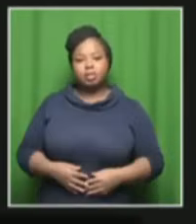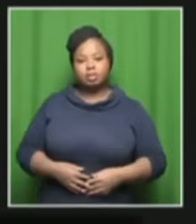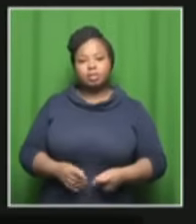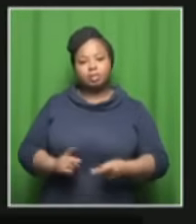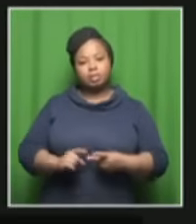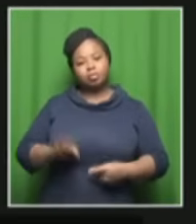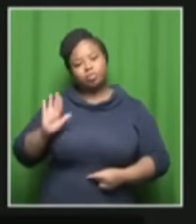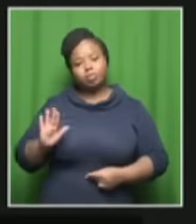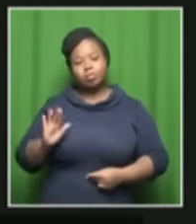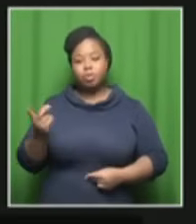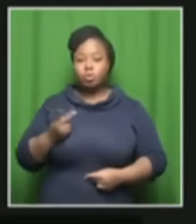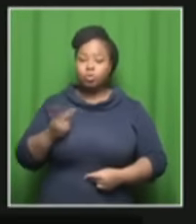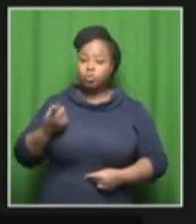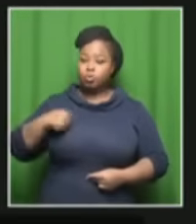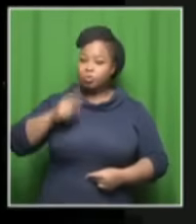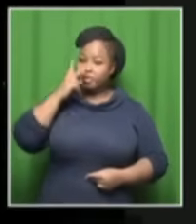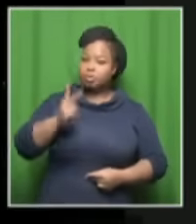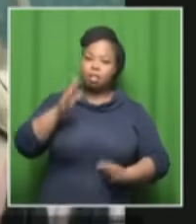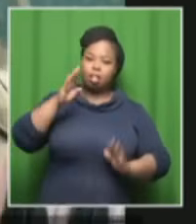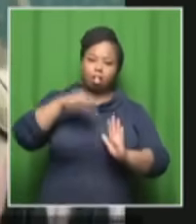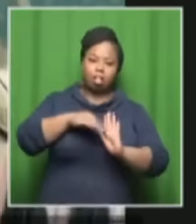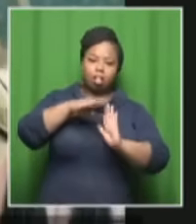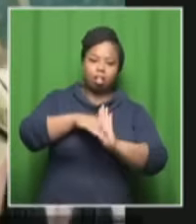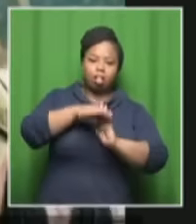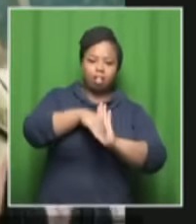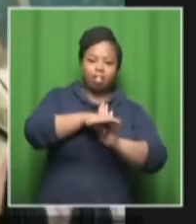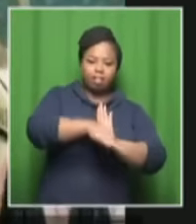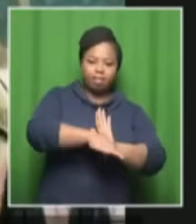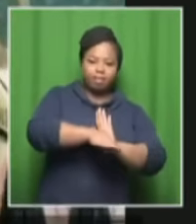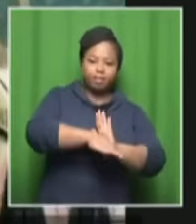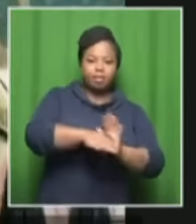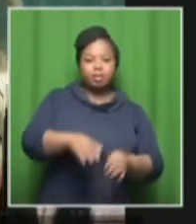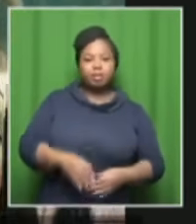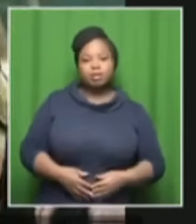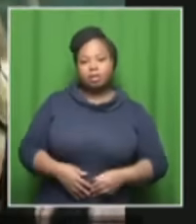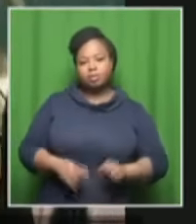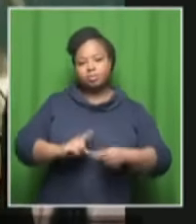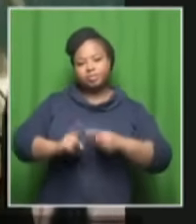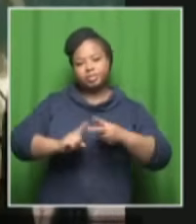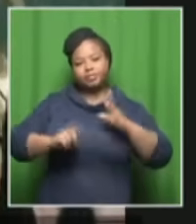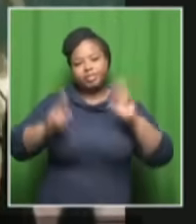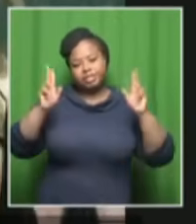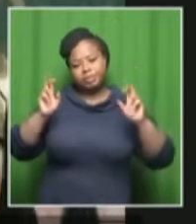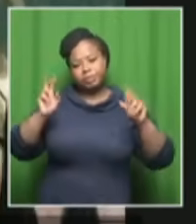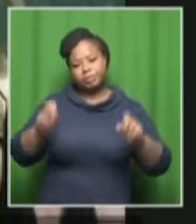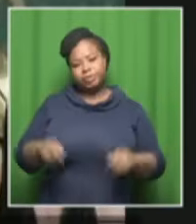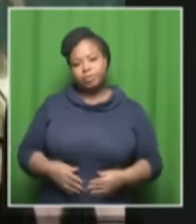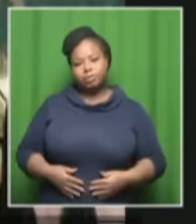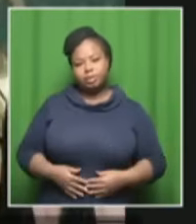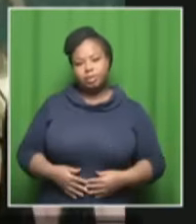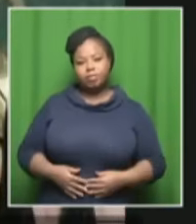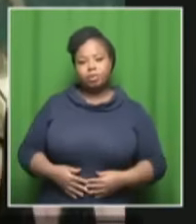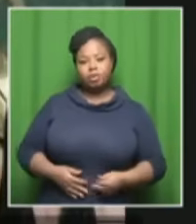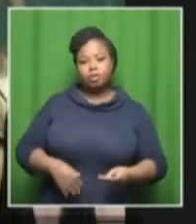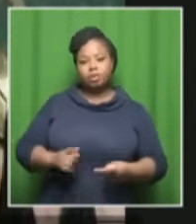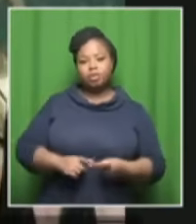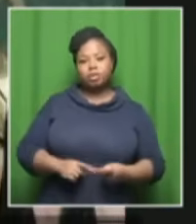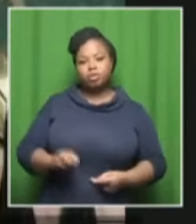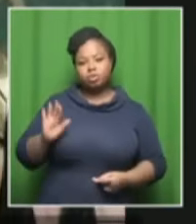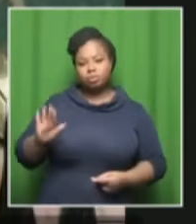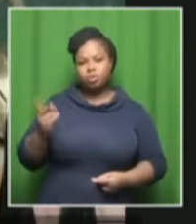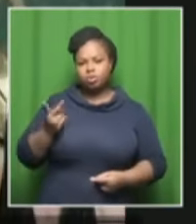also seeing the decline and seeing all the issues. Because why I say it's mixed